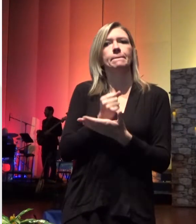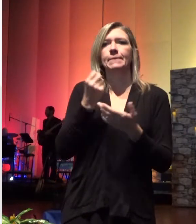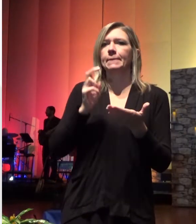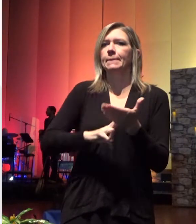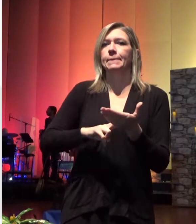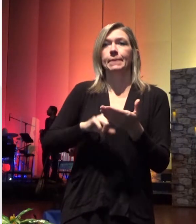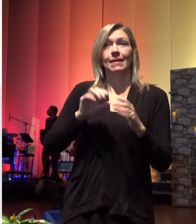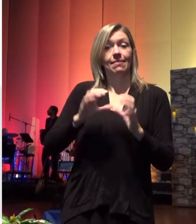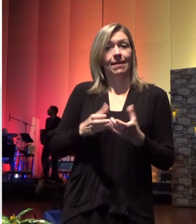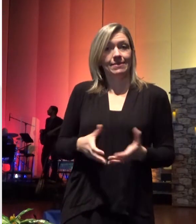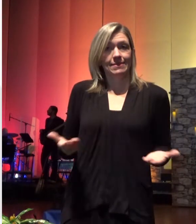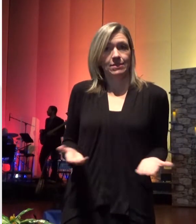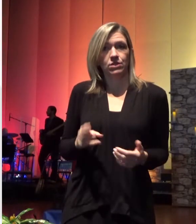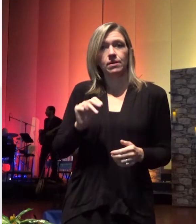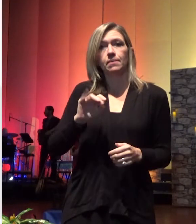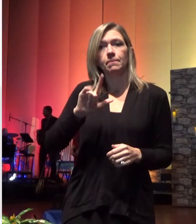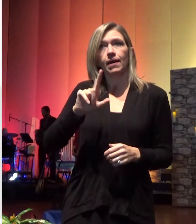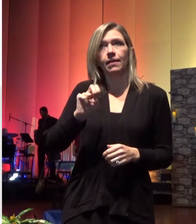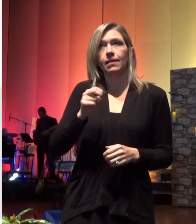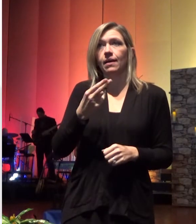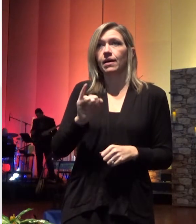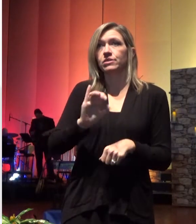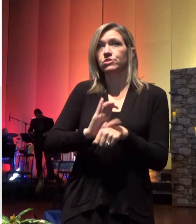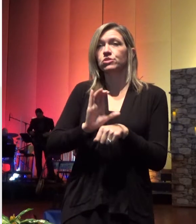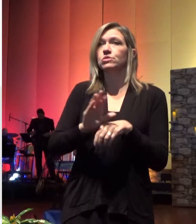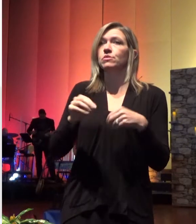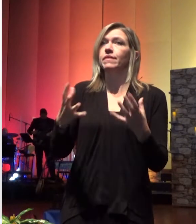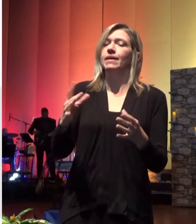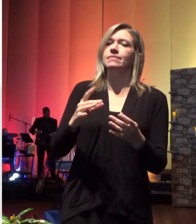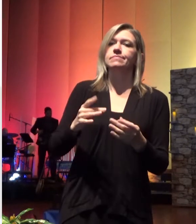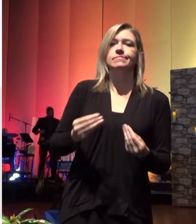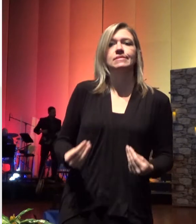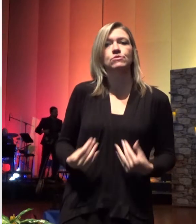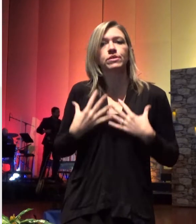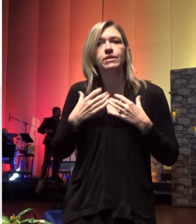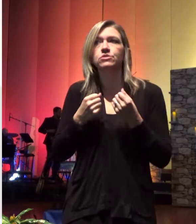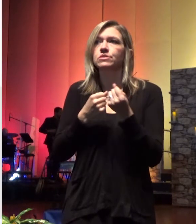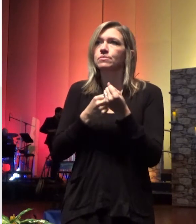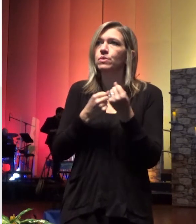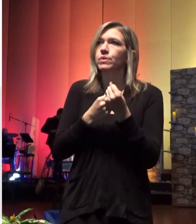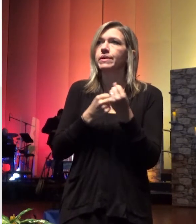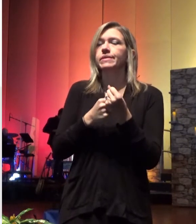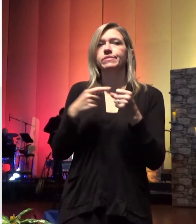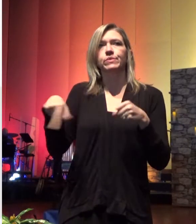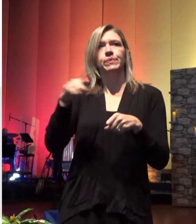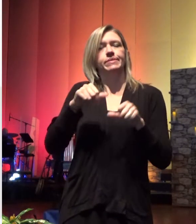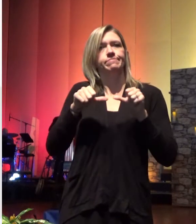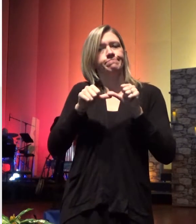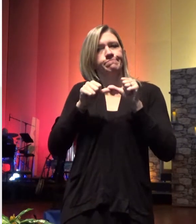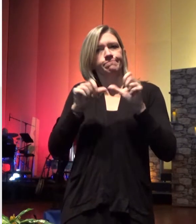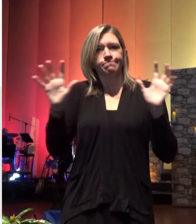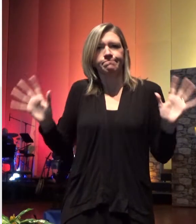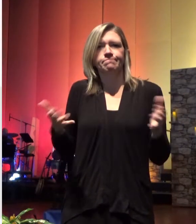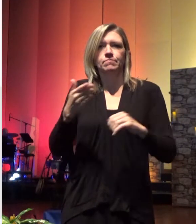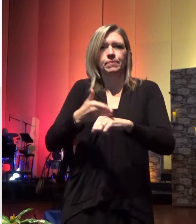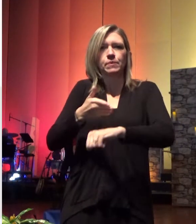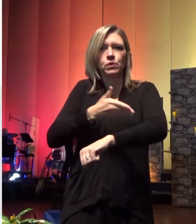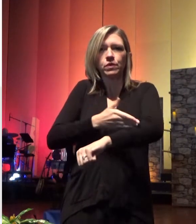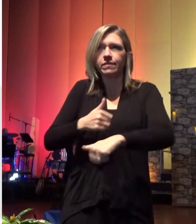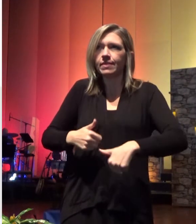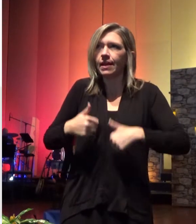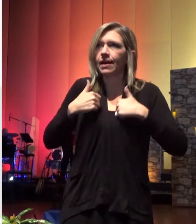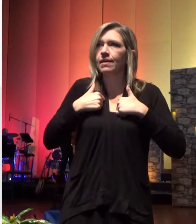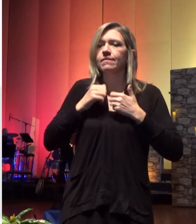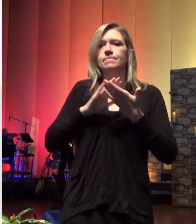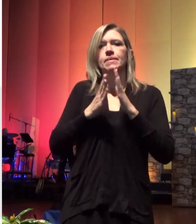classes here at Mile High Church provide inspiration and support as we're wanting to continue to up-level and improve our own life and be a